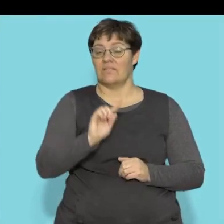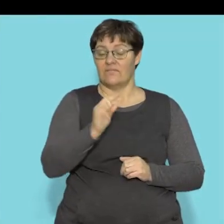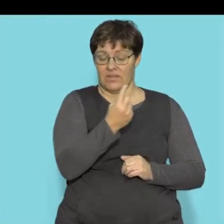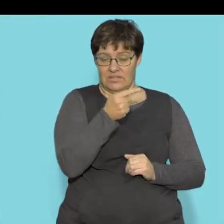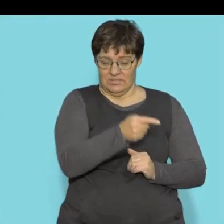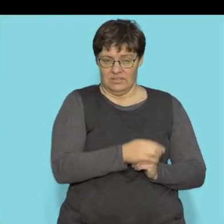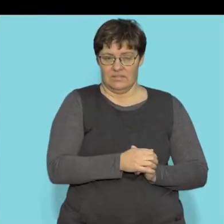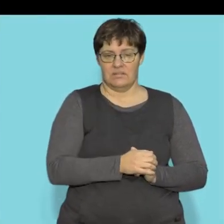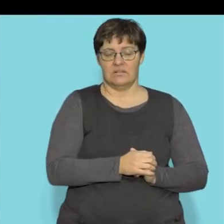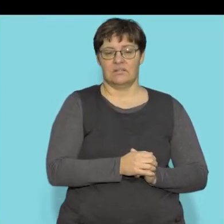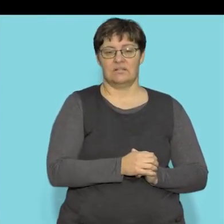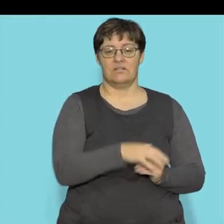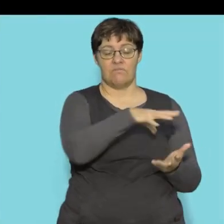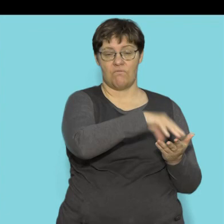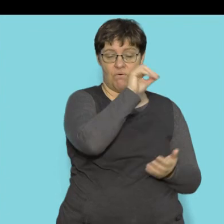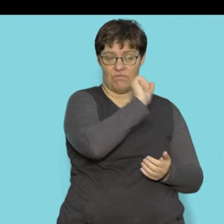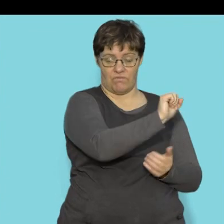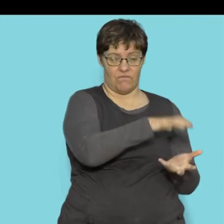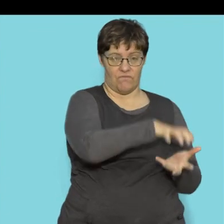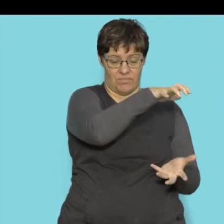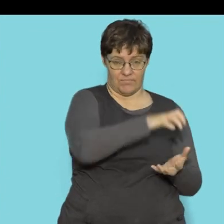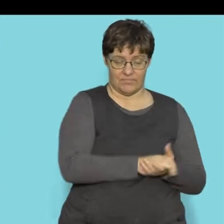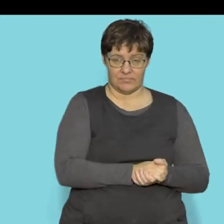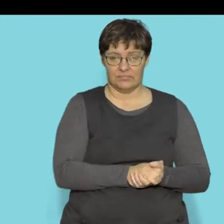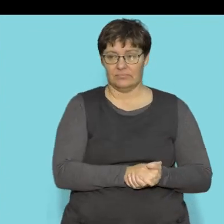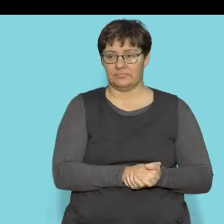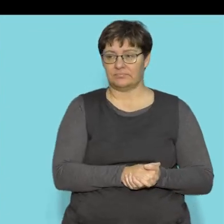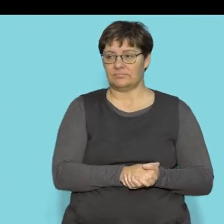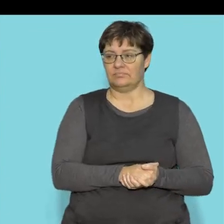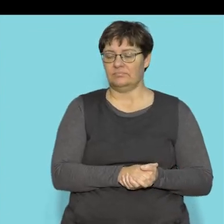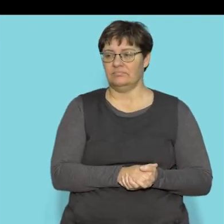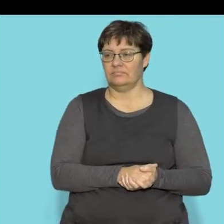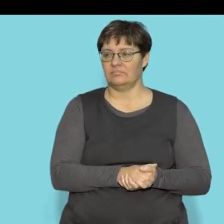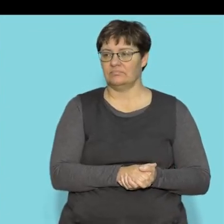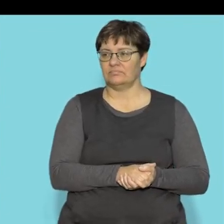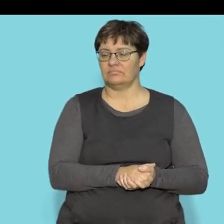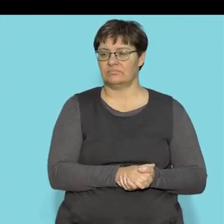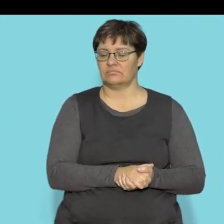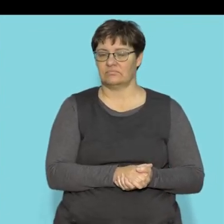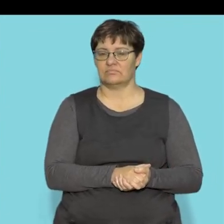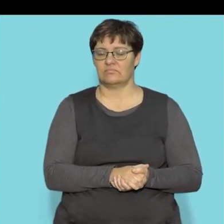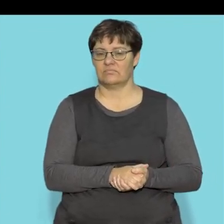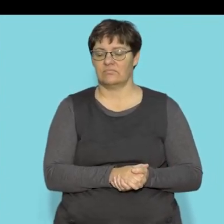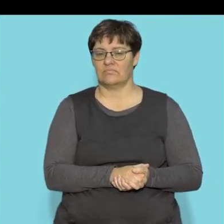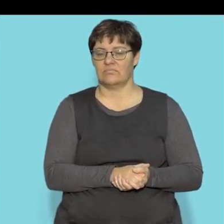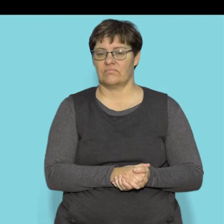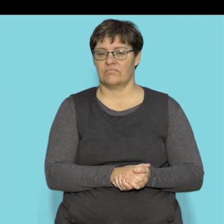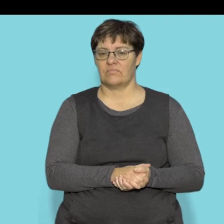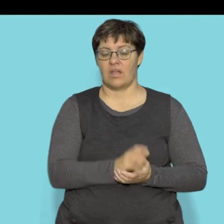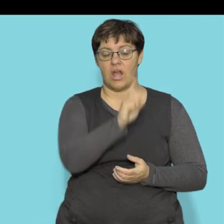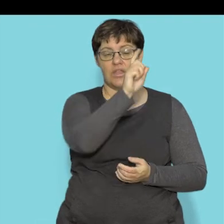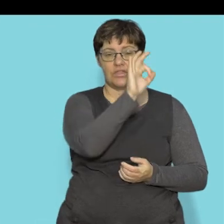So first things first, we are going to calculate the volume of the cone, and the volume of the cone is going to